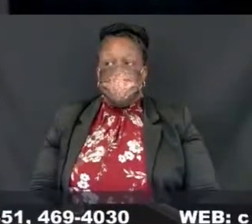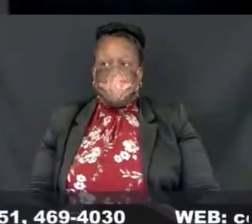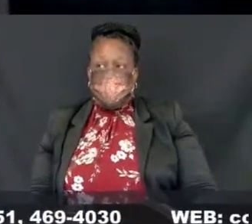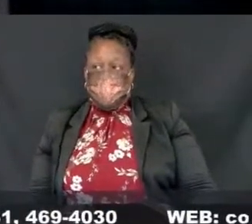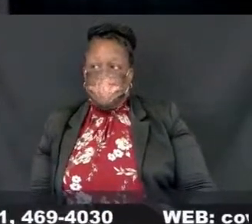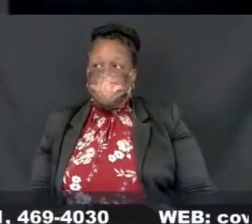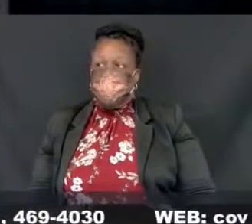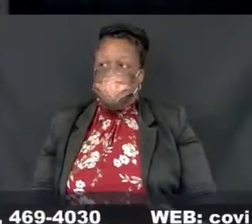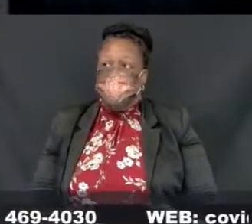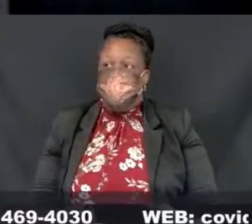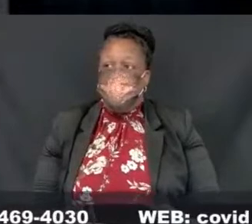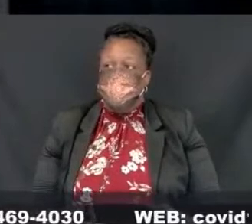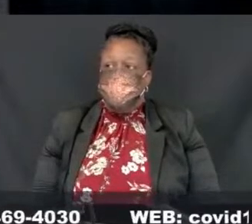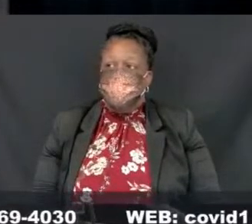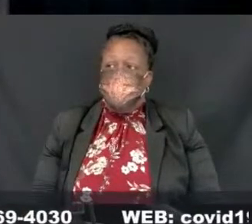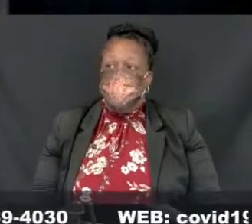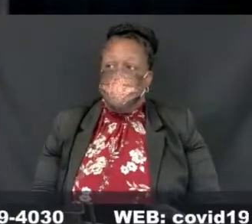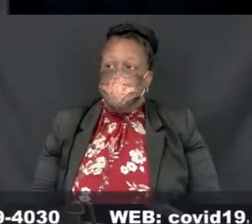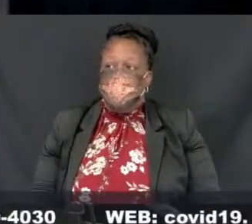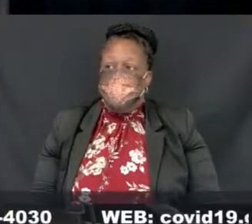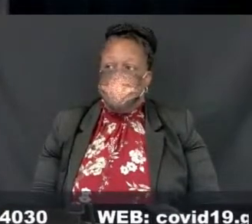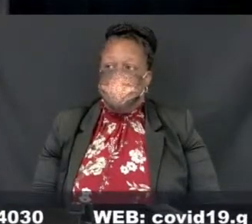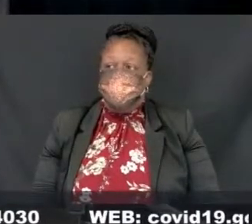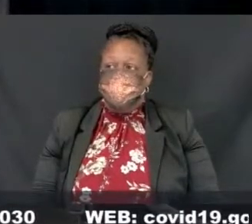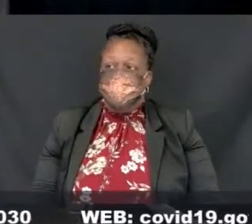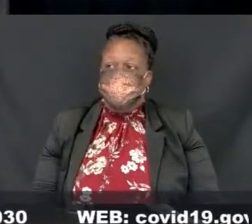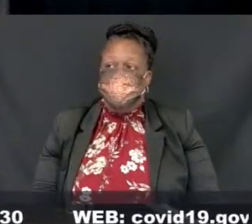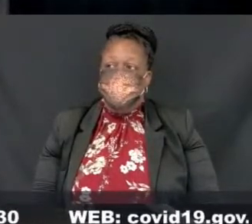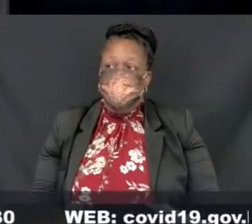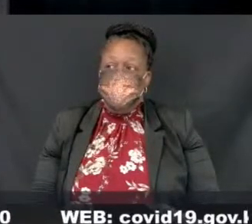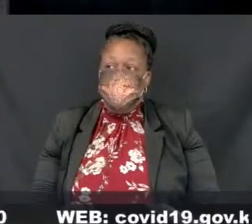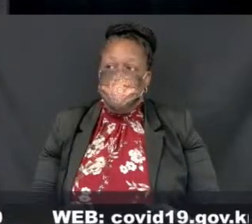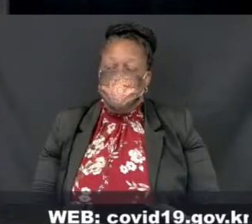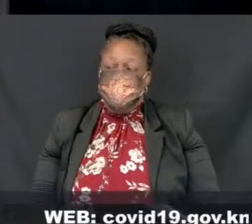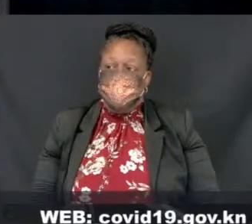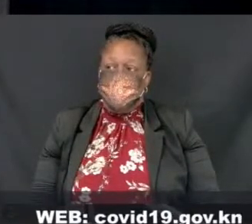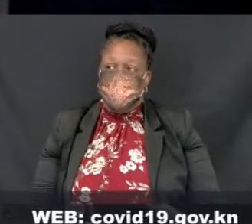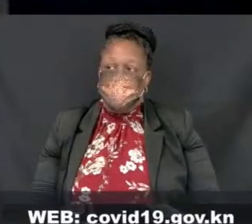I tell her when see him put on to inches, you got to listen.